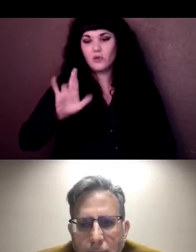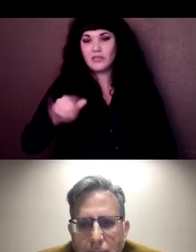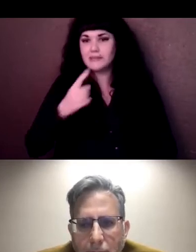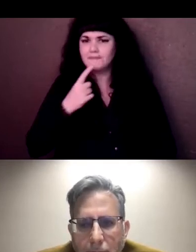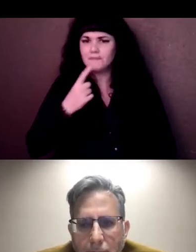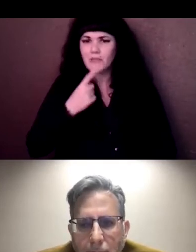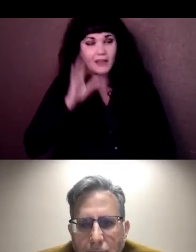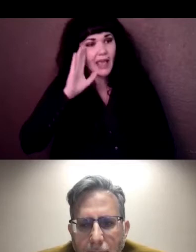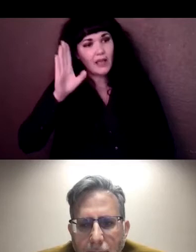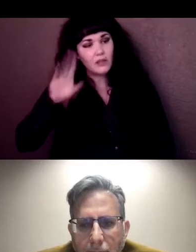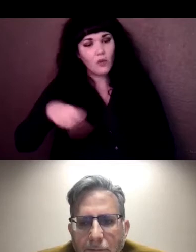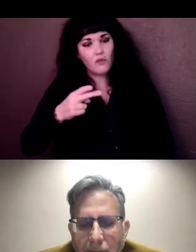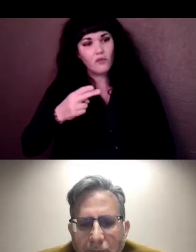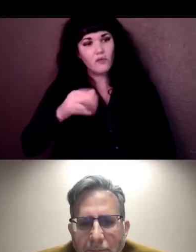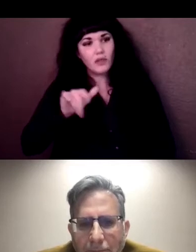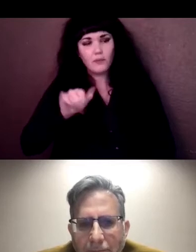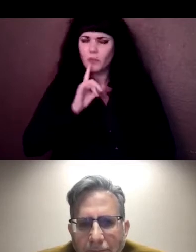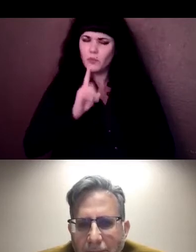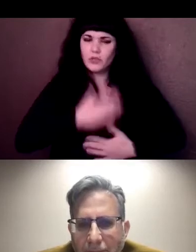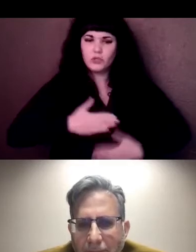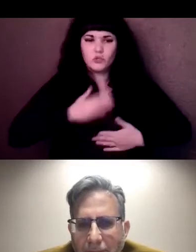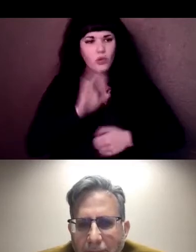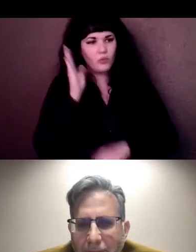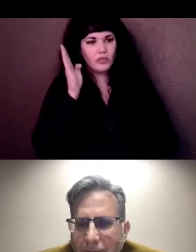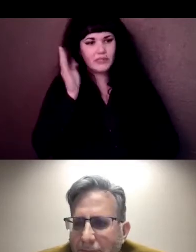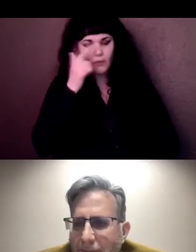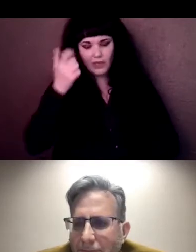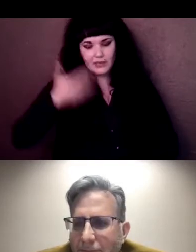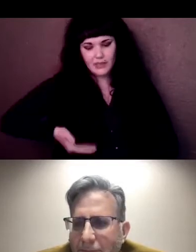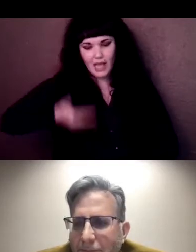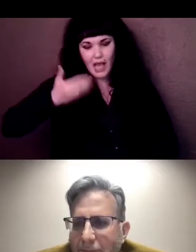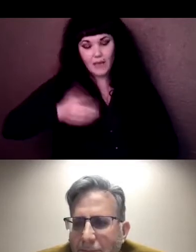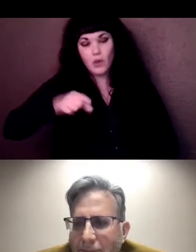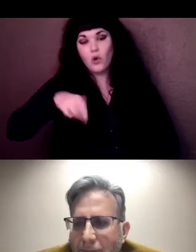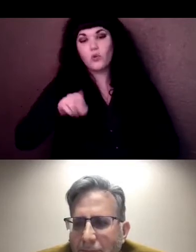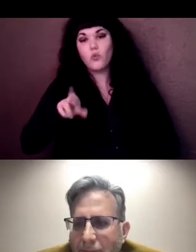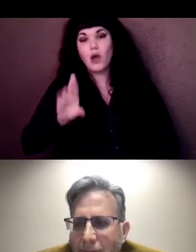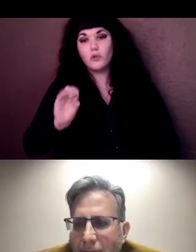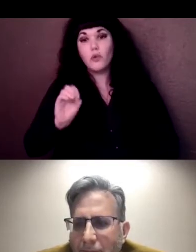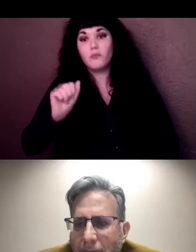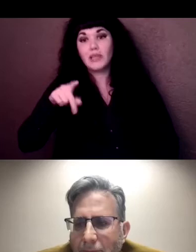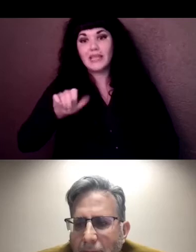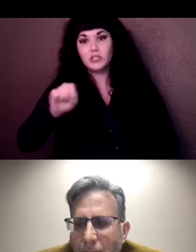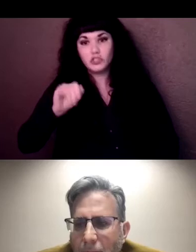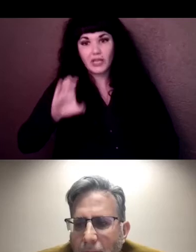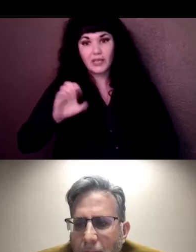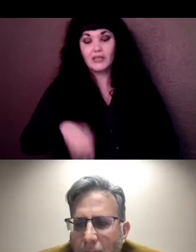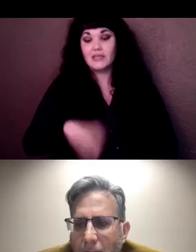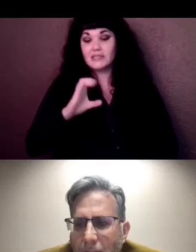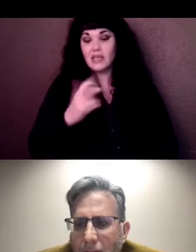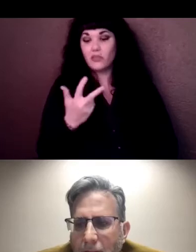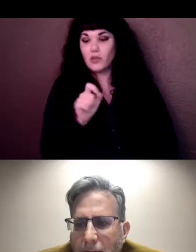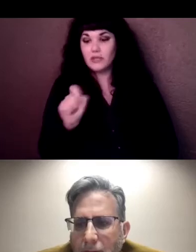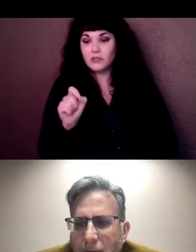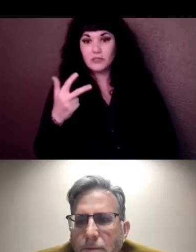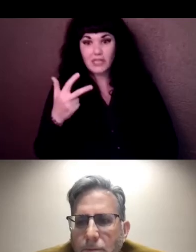I am thoroughly enjoying your presentation because I am a quadriplegic, C3 to C4